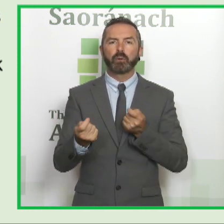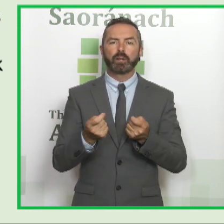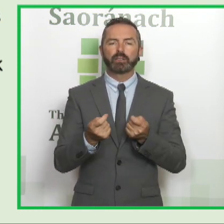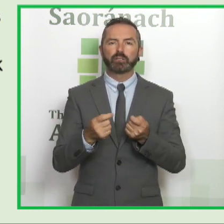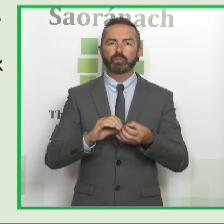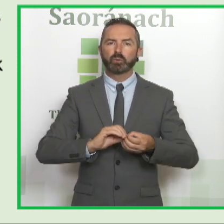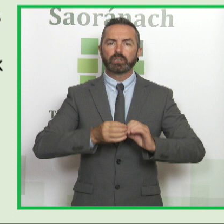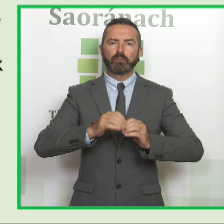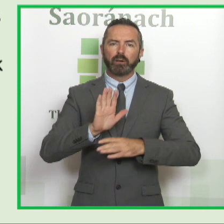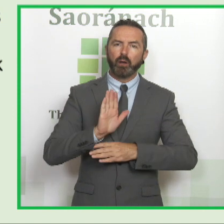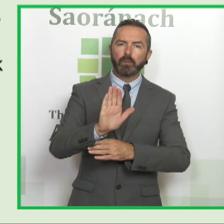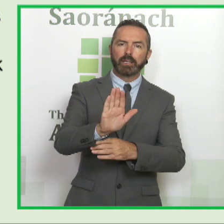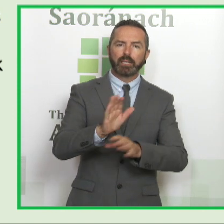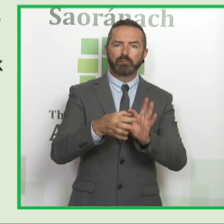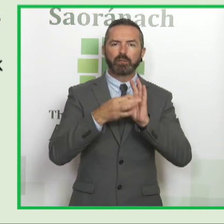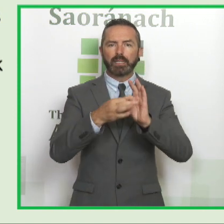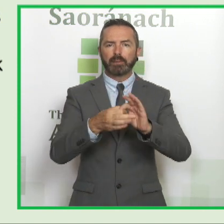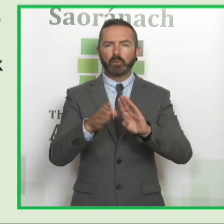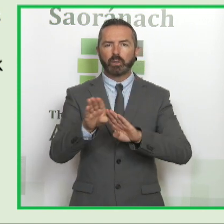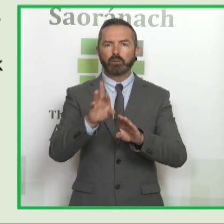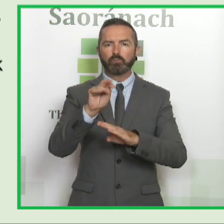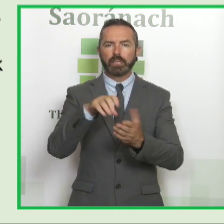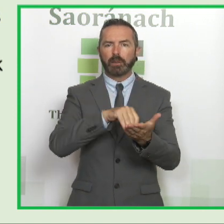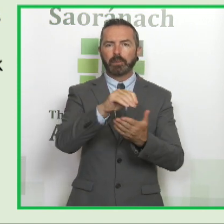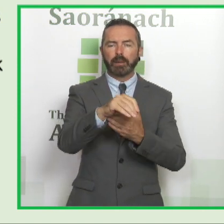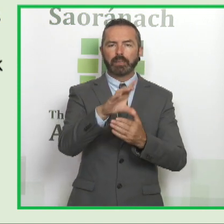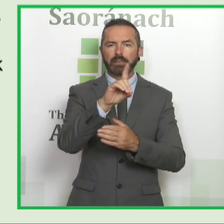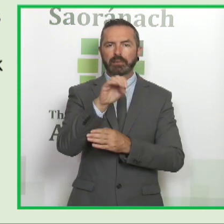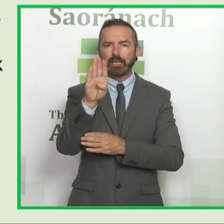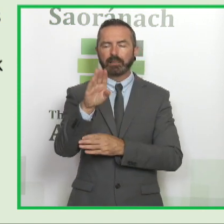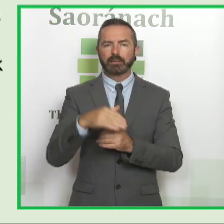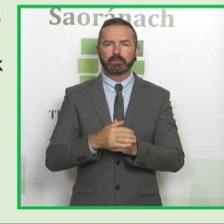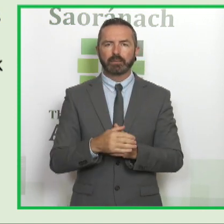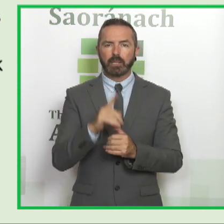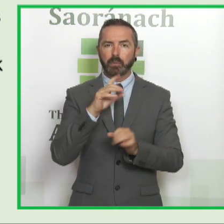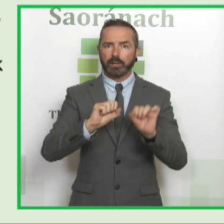obligation relationships and the repayment of debt. But the enforcement of these